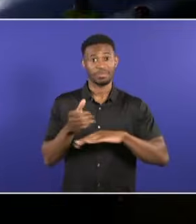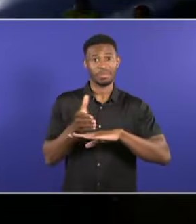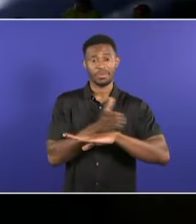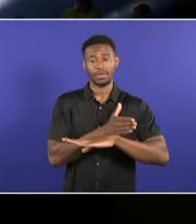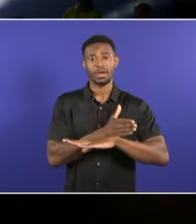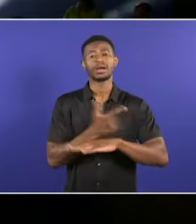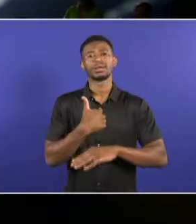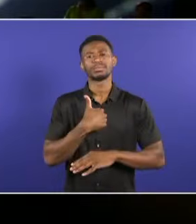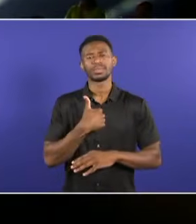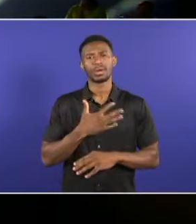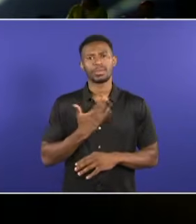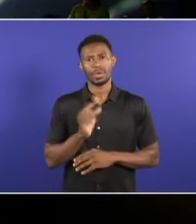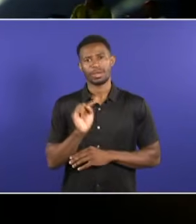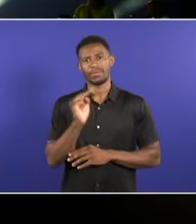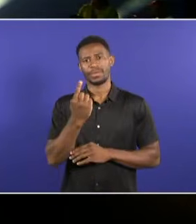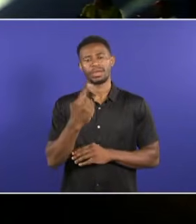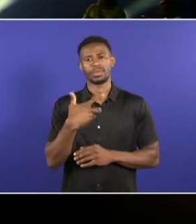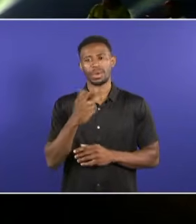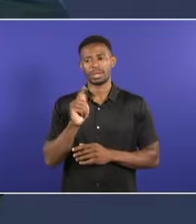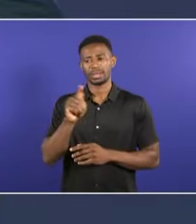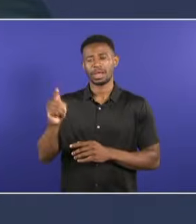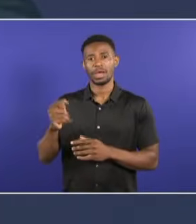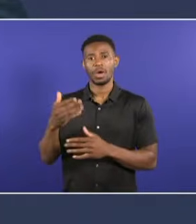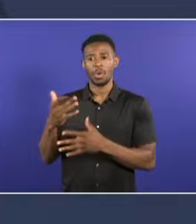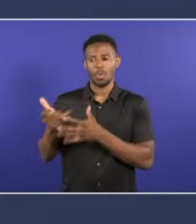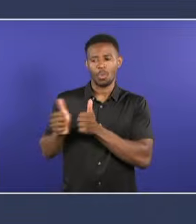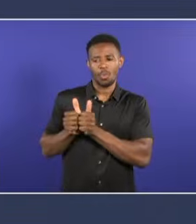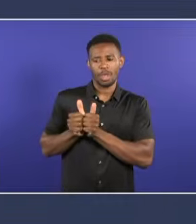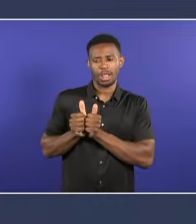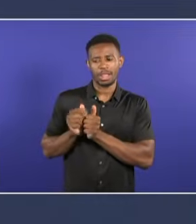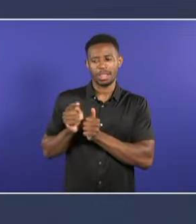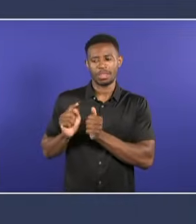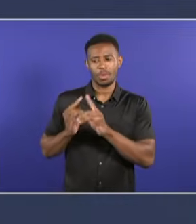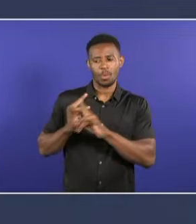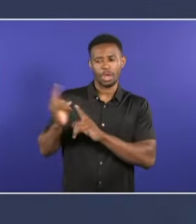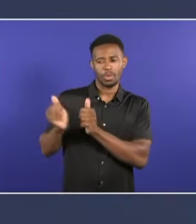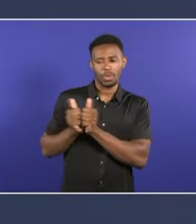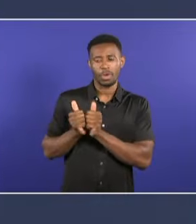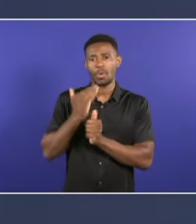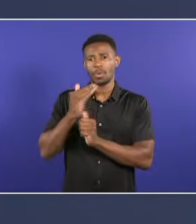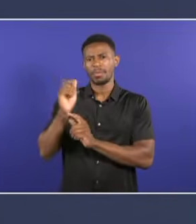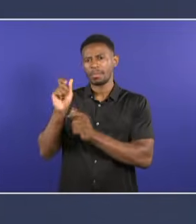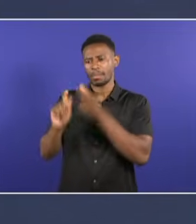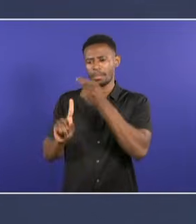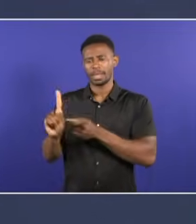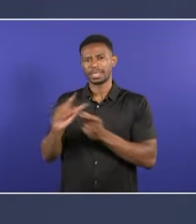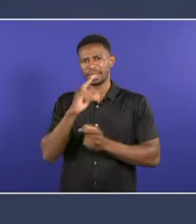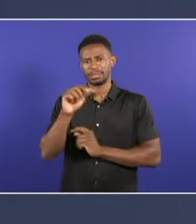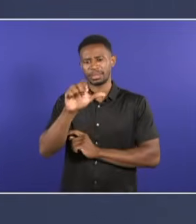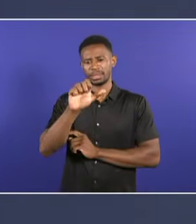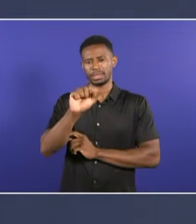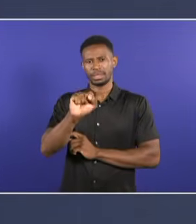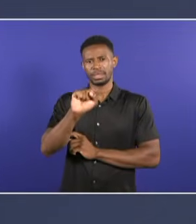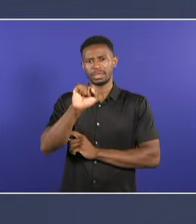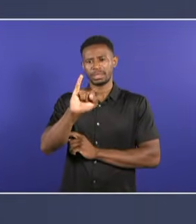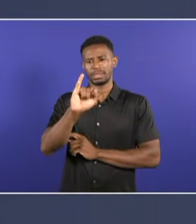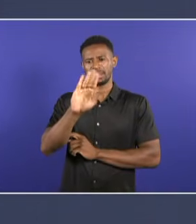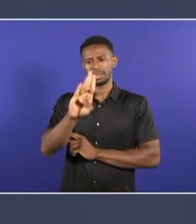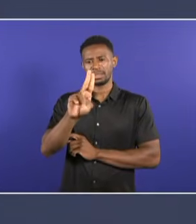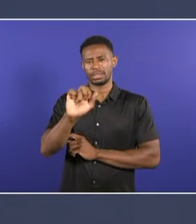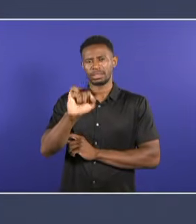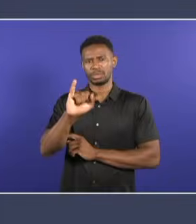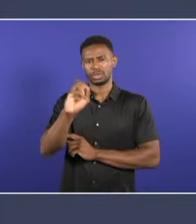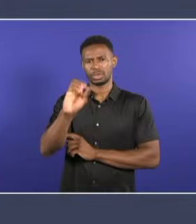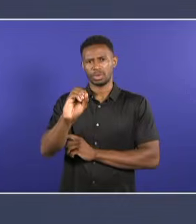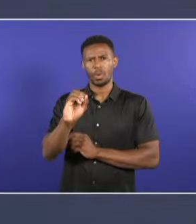I want to start by honoring my fellow candidate, Sibusiso Dionase. Where is he? Stand up,